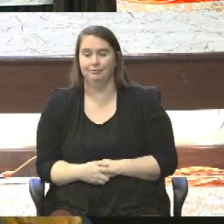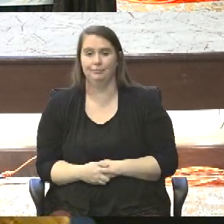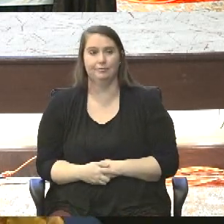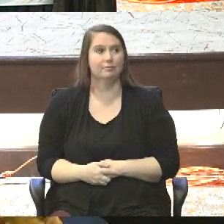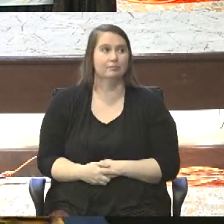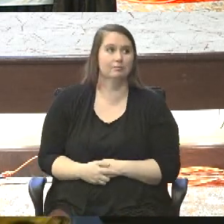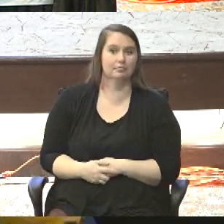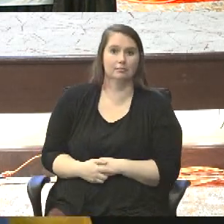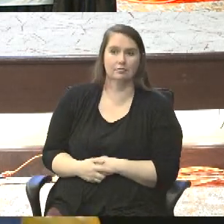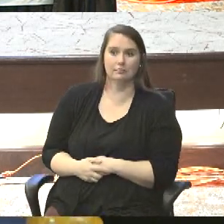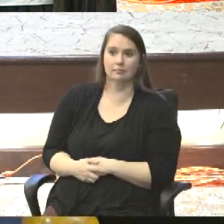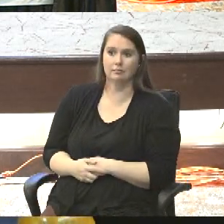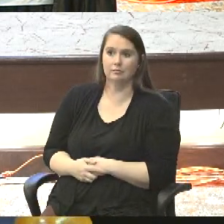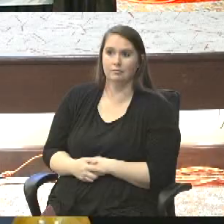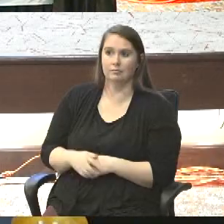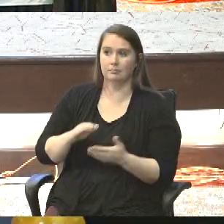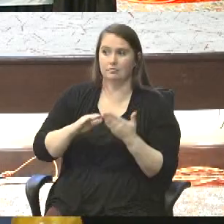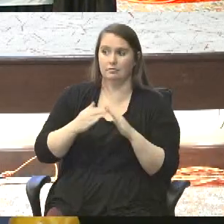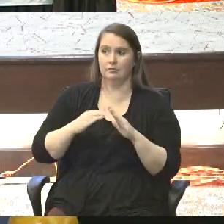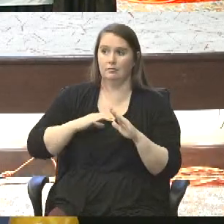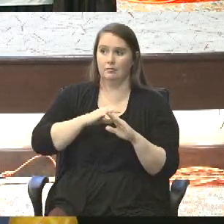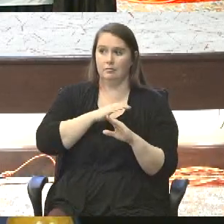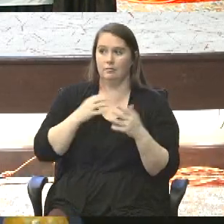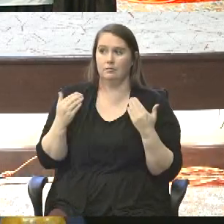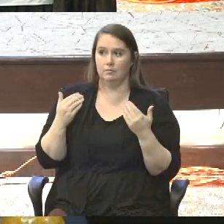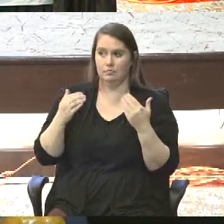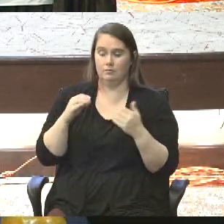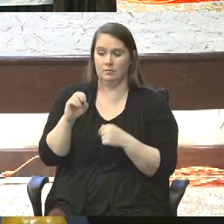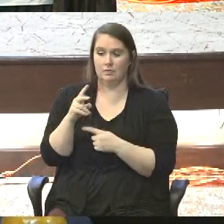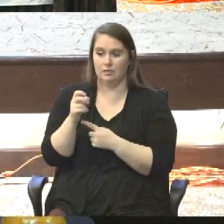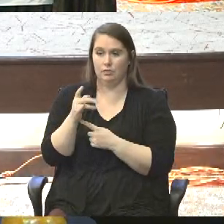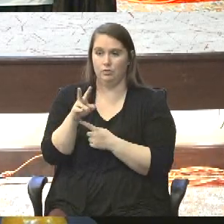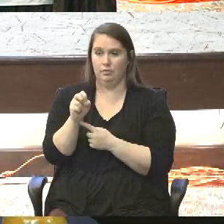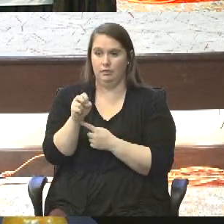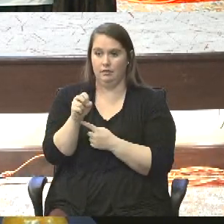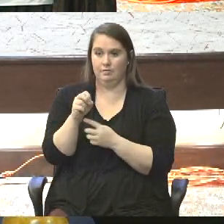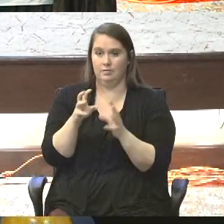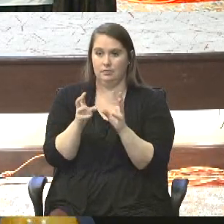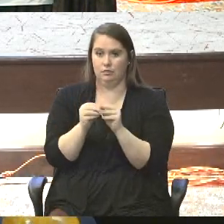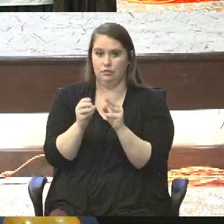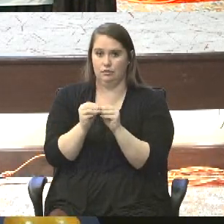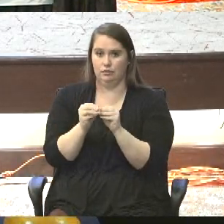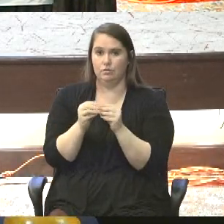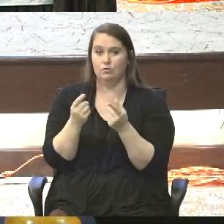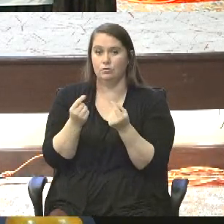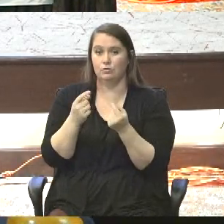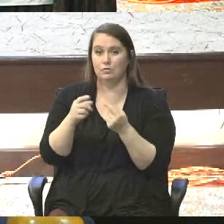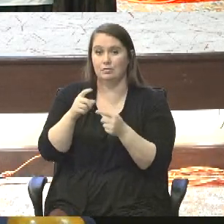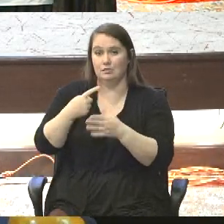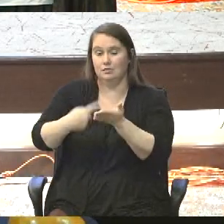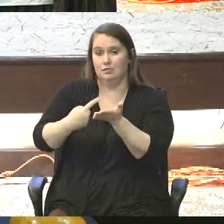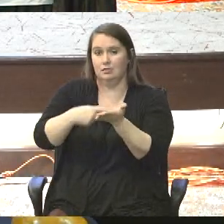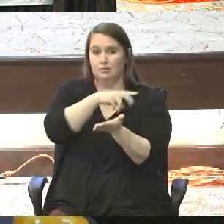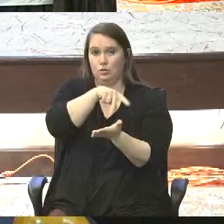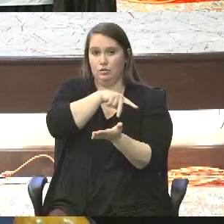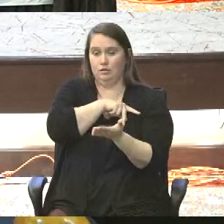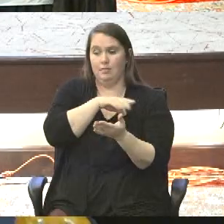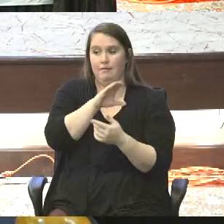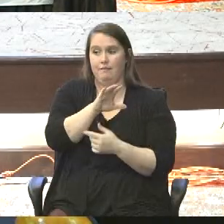Hereby given that the City Council will go into executive session in accordance with the following provisions. Personnel, Texas Open Meetings Act,